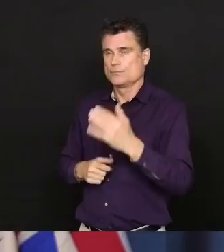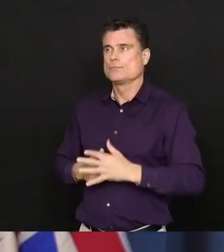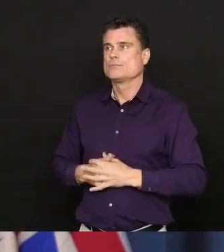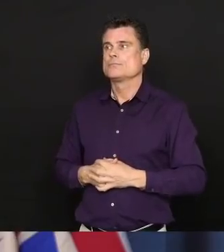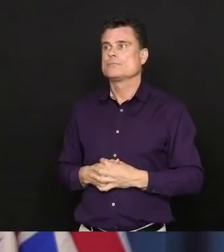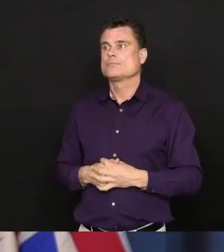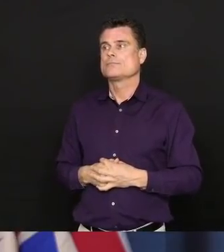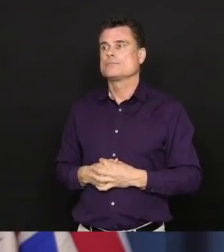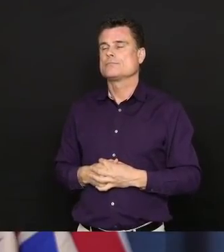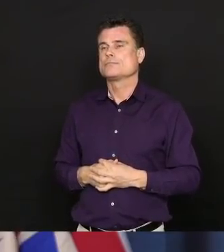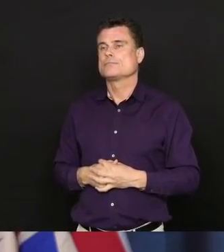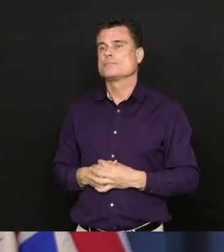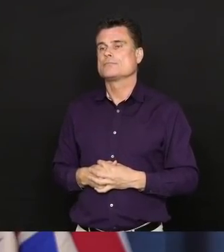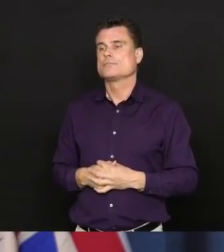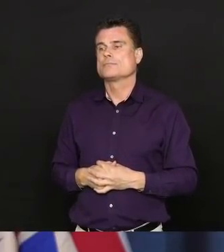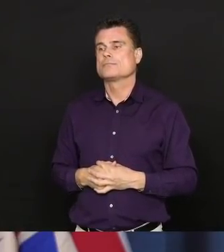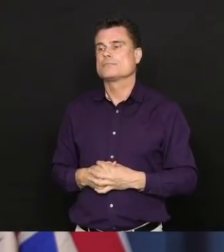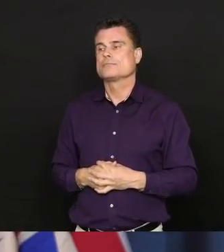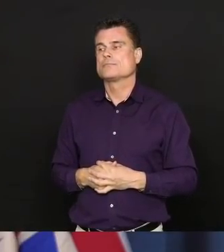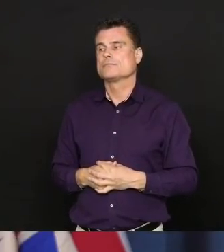Minister Dix, you alluded earlier that